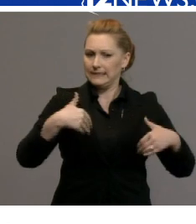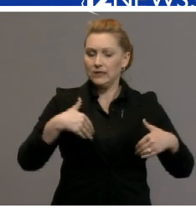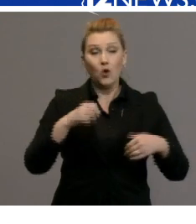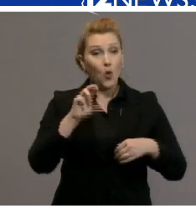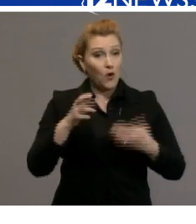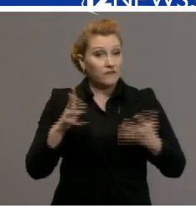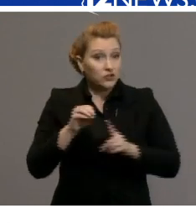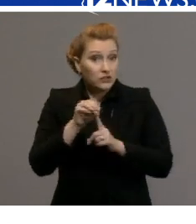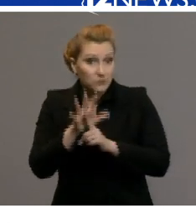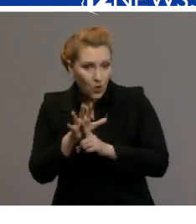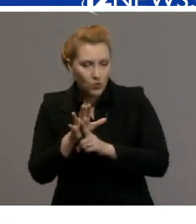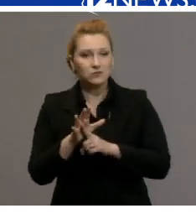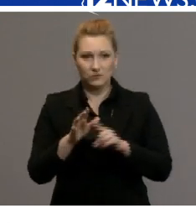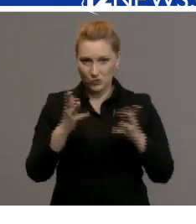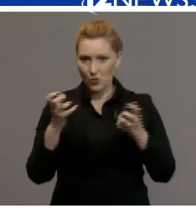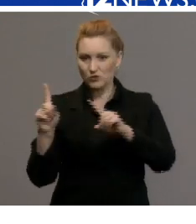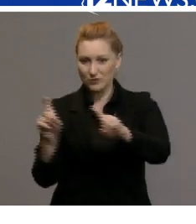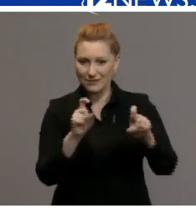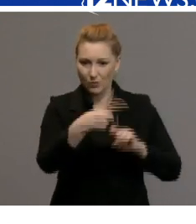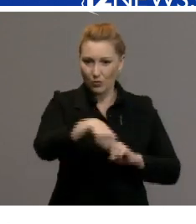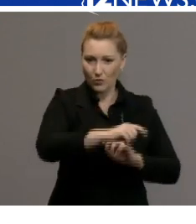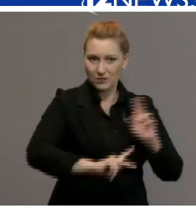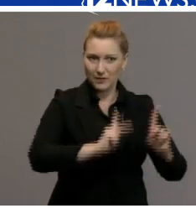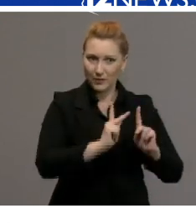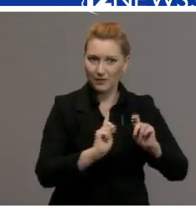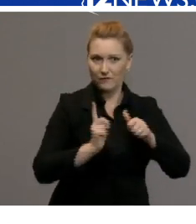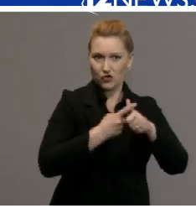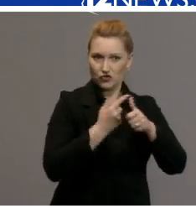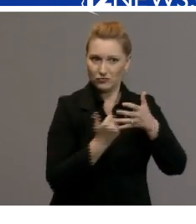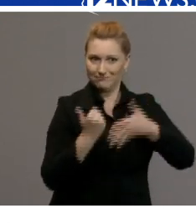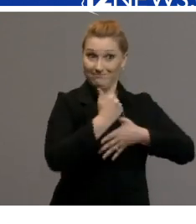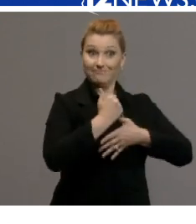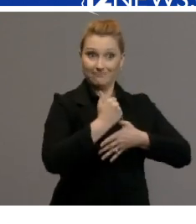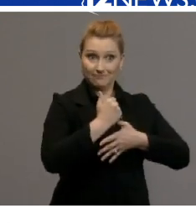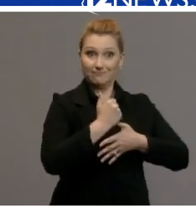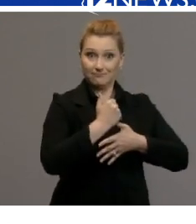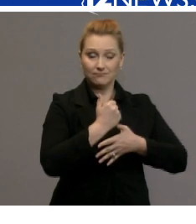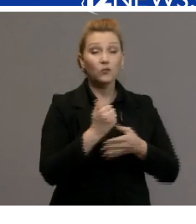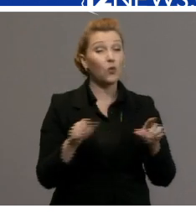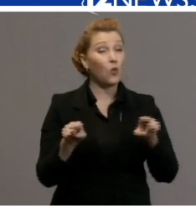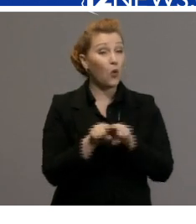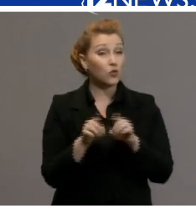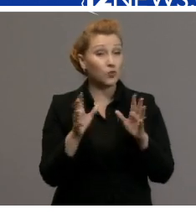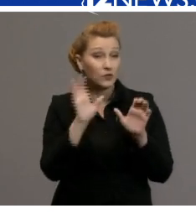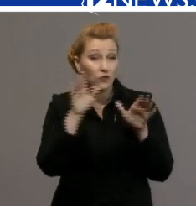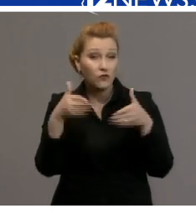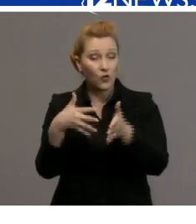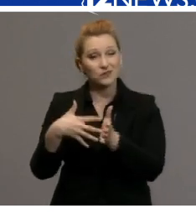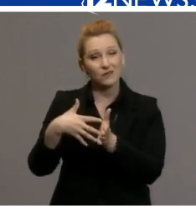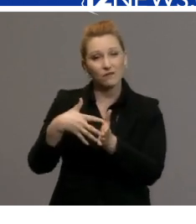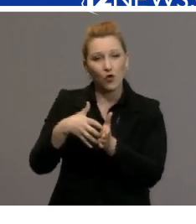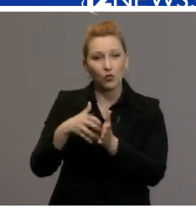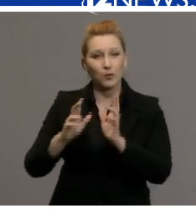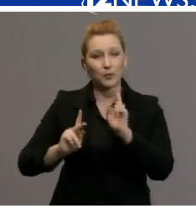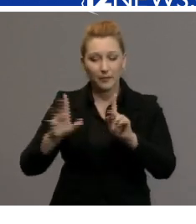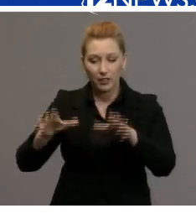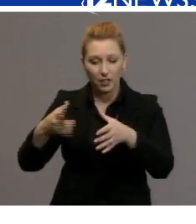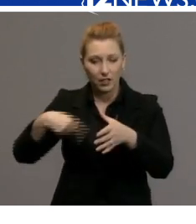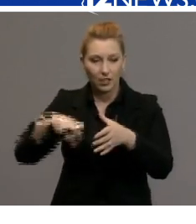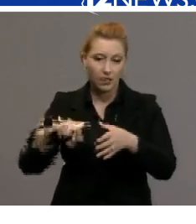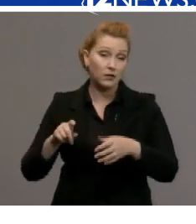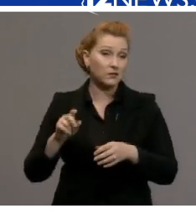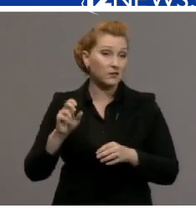want to focus on where folks are most vulnerable. Our long-term care facilities, congregate